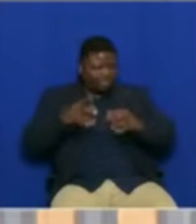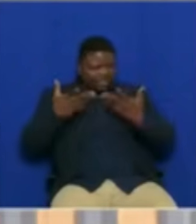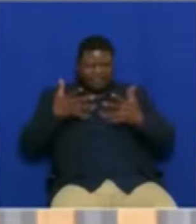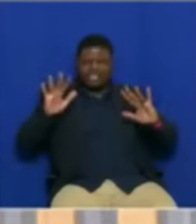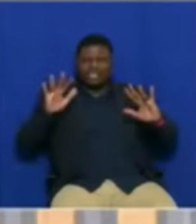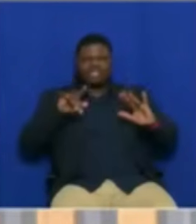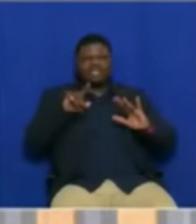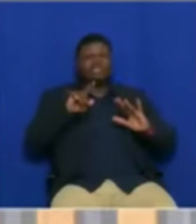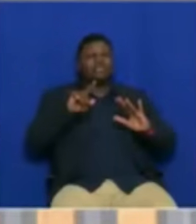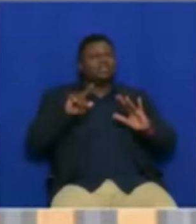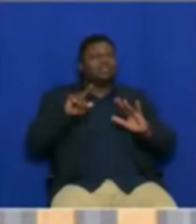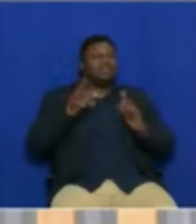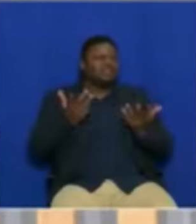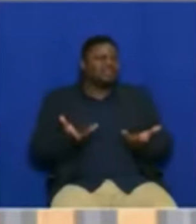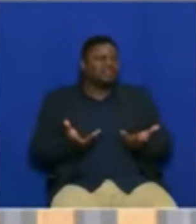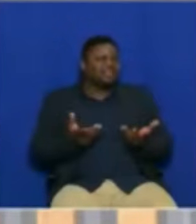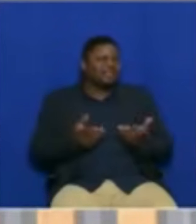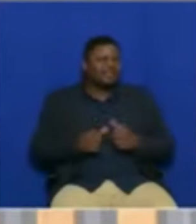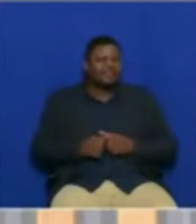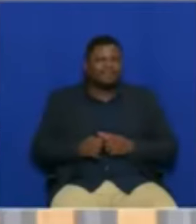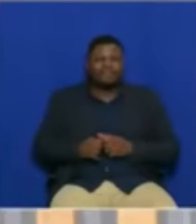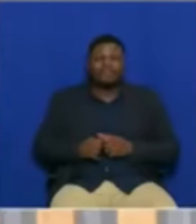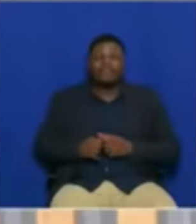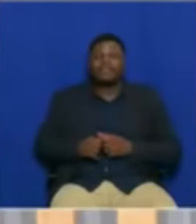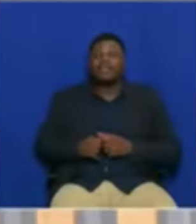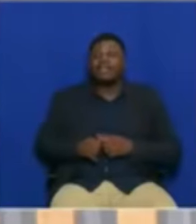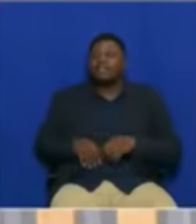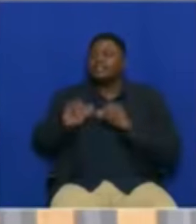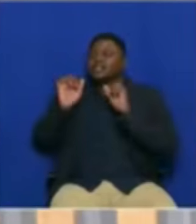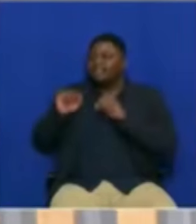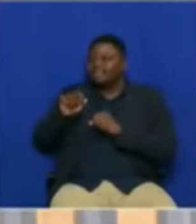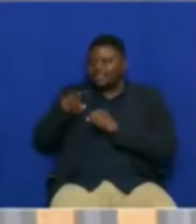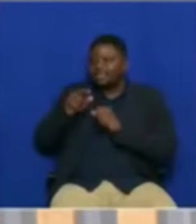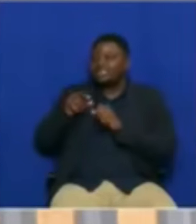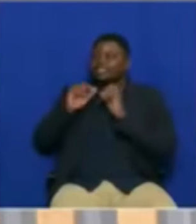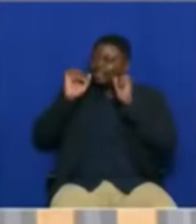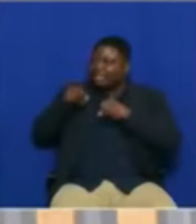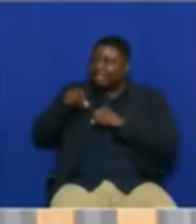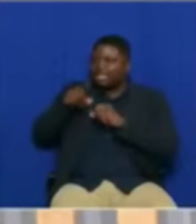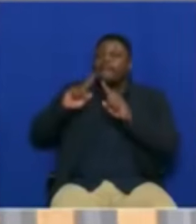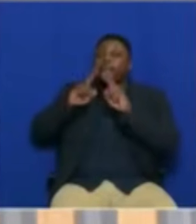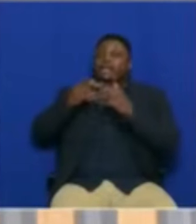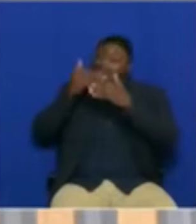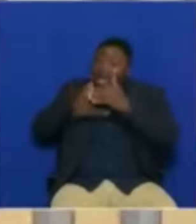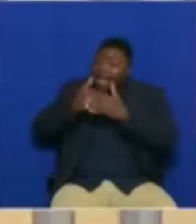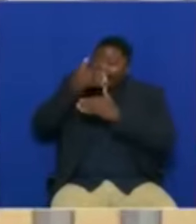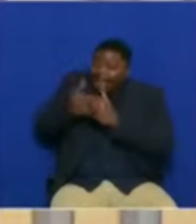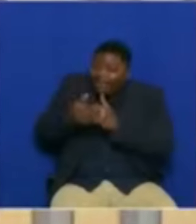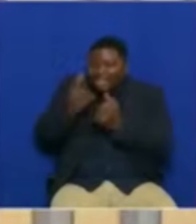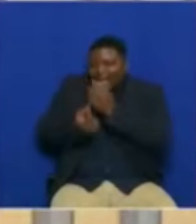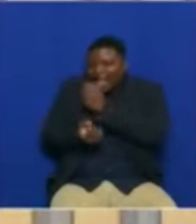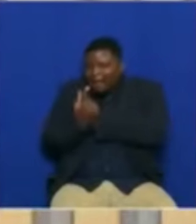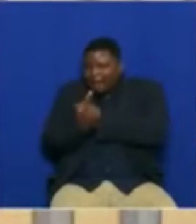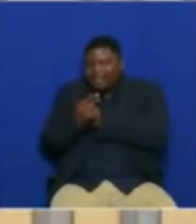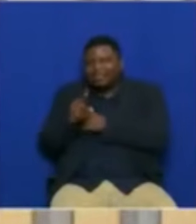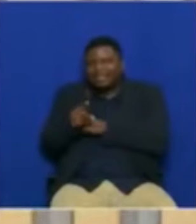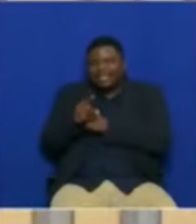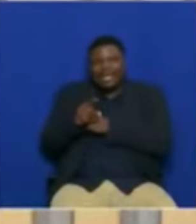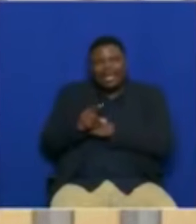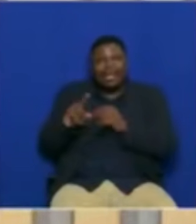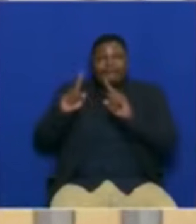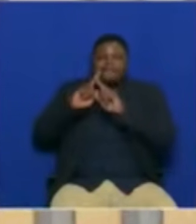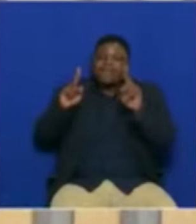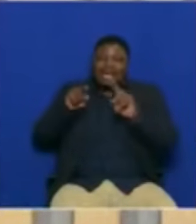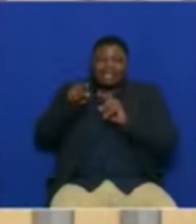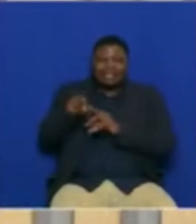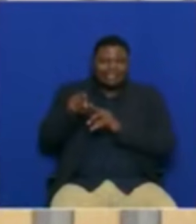And what happened, I did not know what took place after that, but she didn't ask for it. So